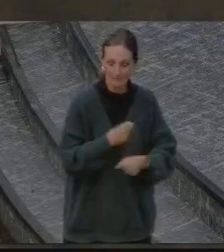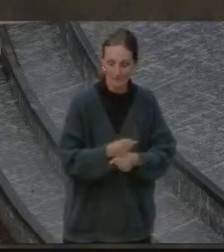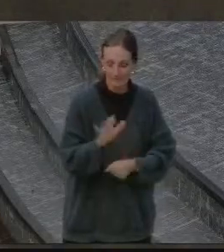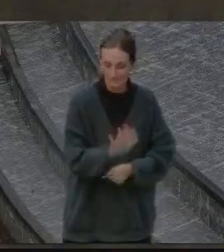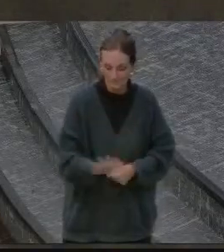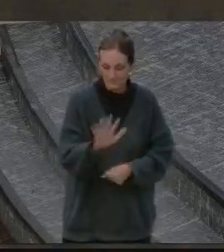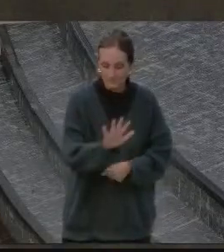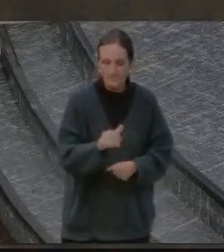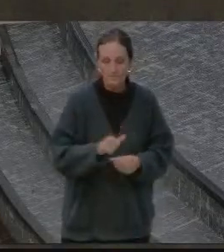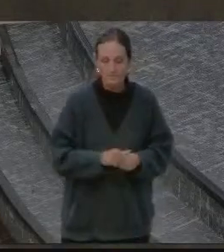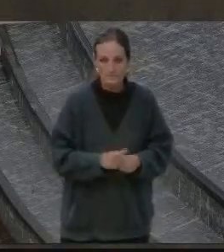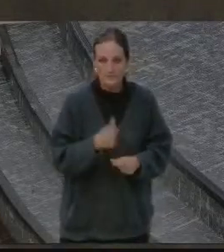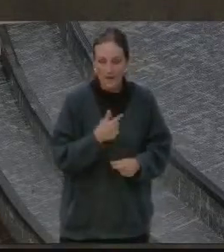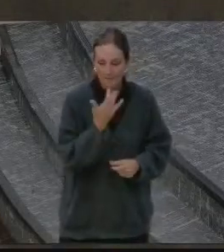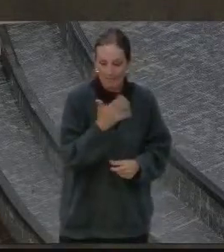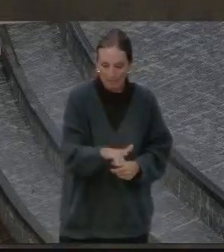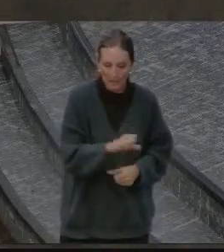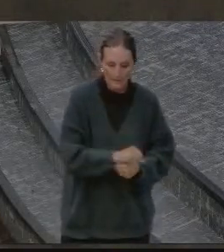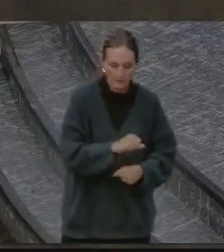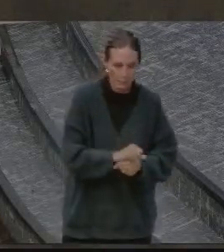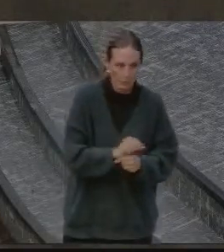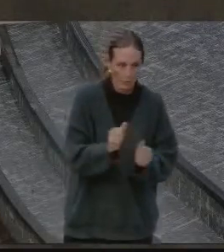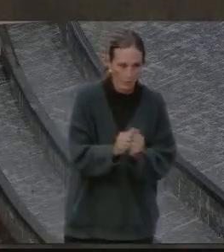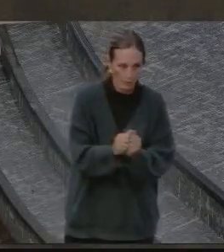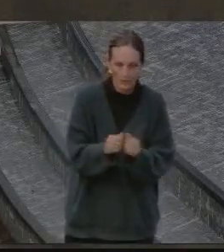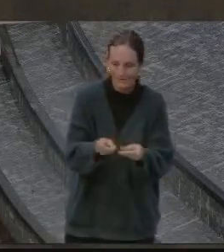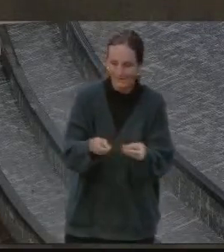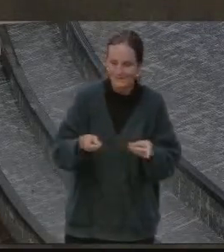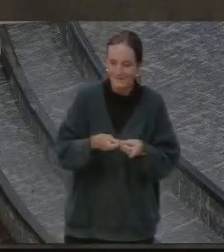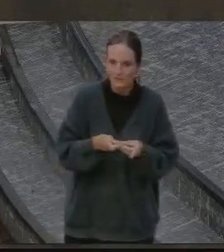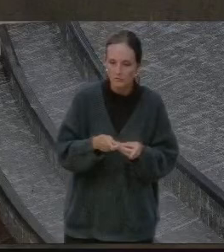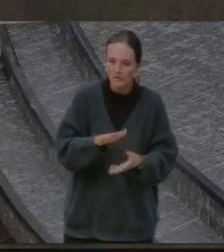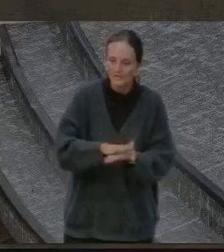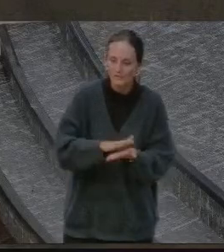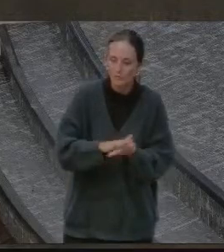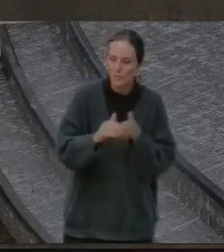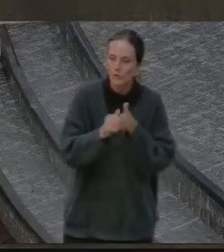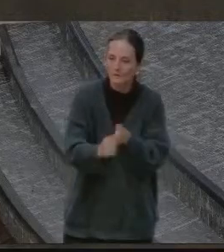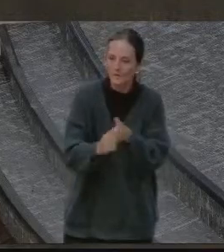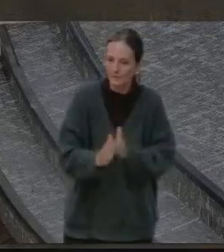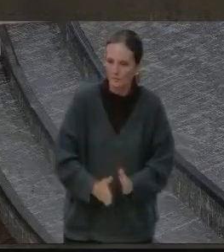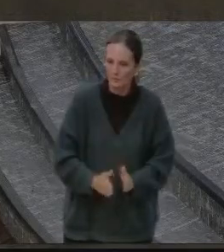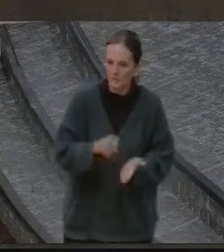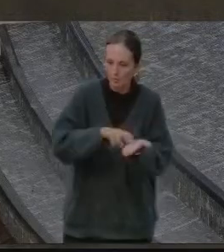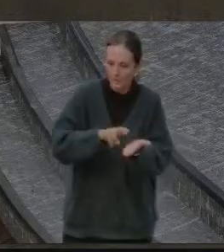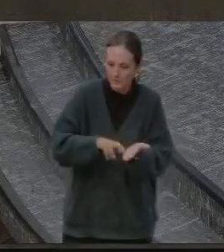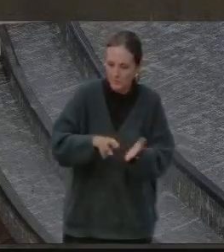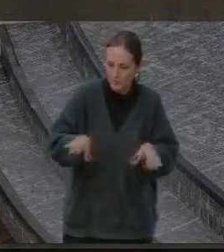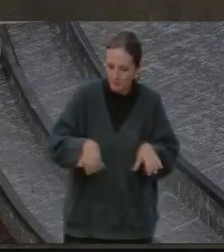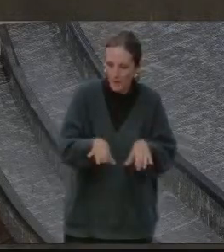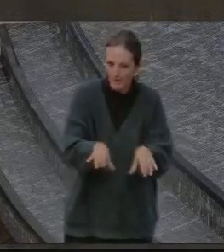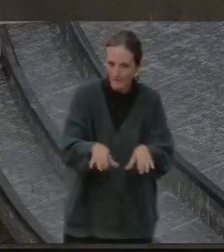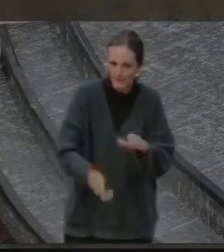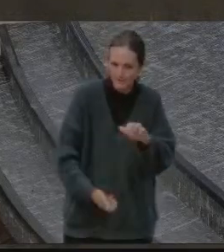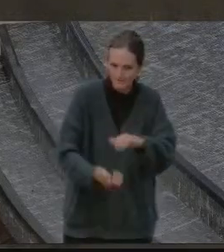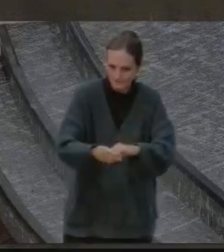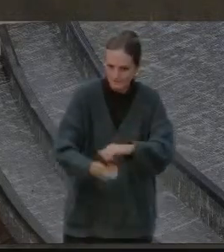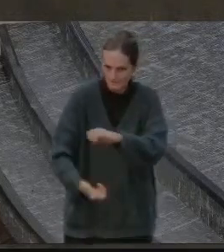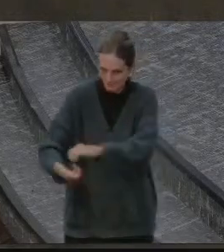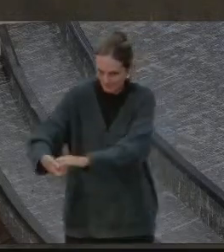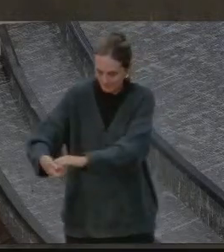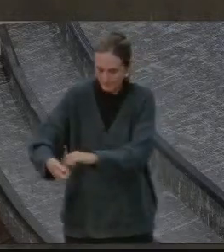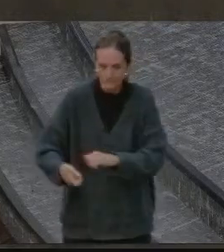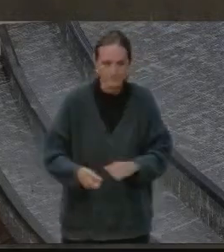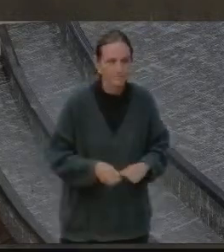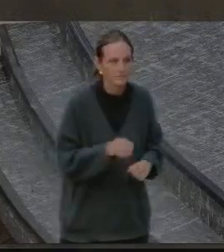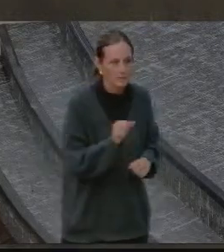the pleasure of working with district and school leaders in a research practice partnership aimed at understanding and